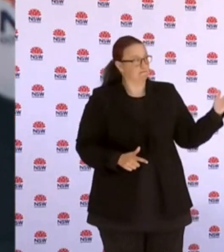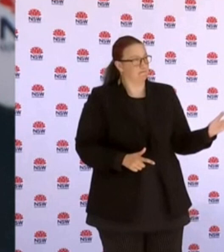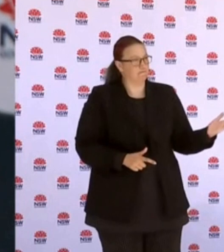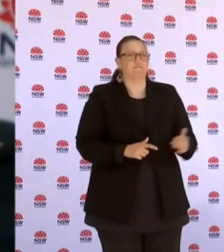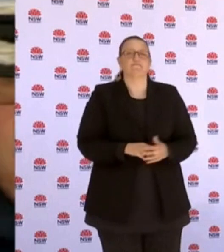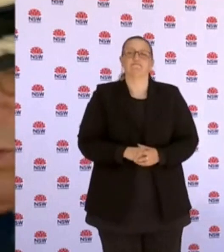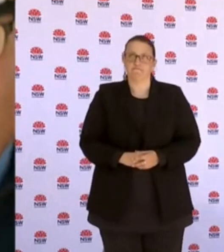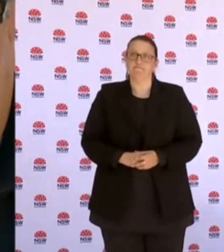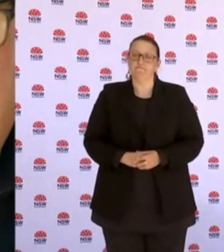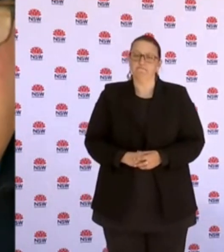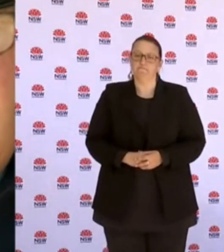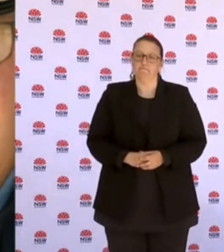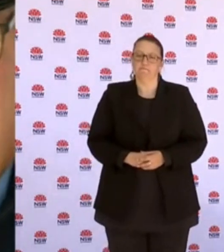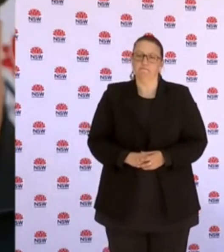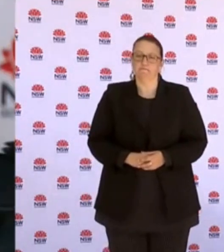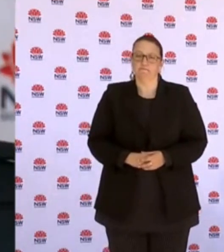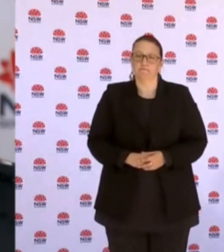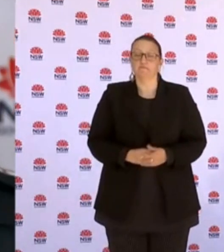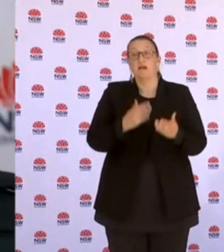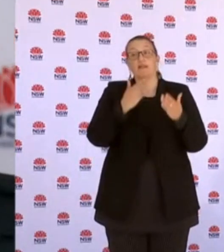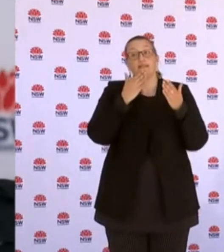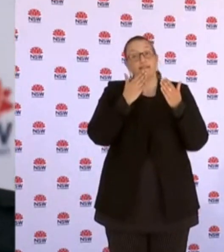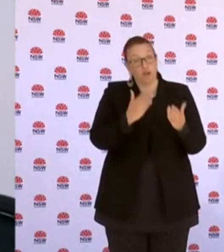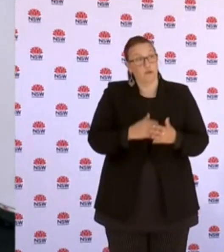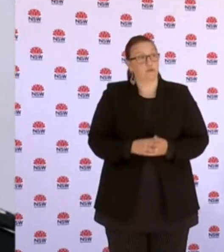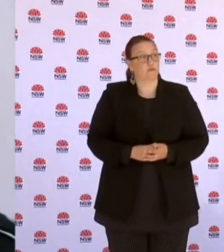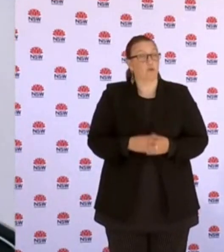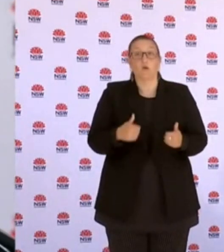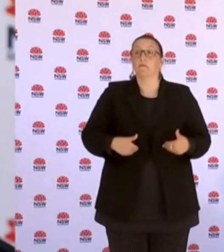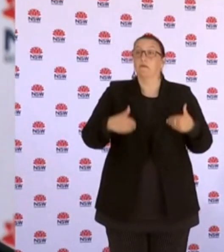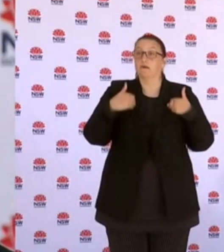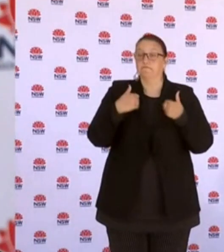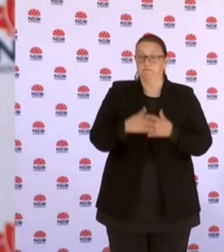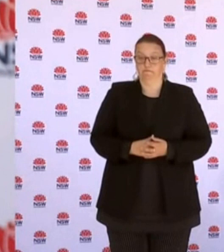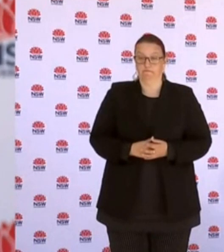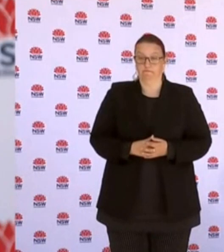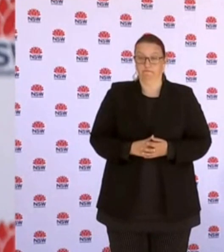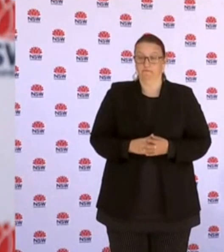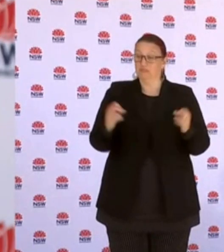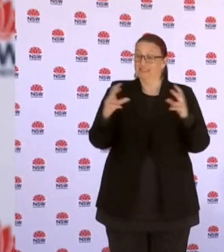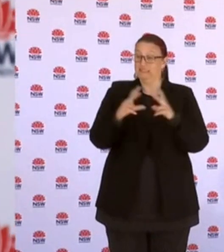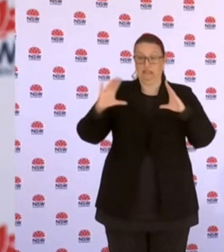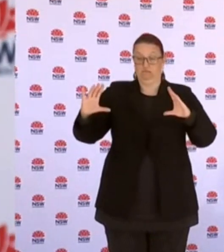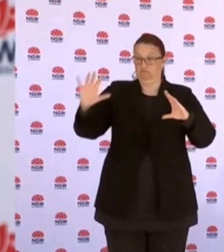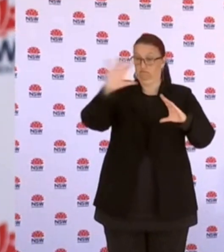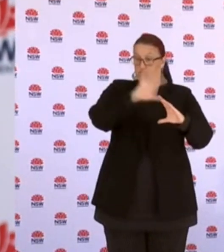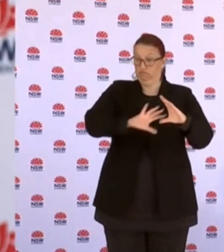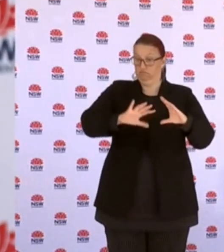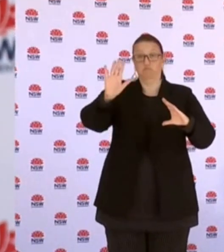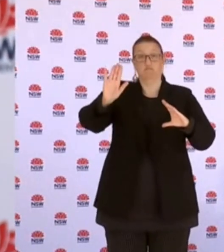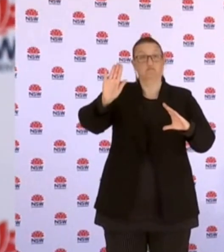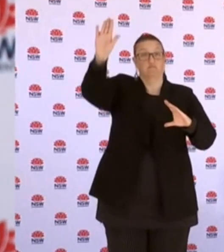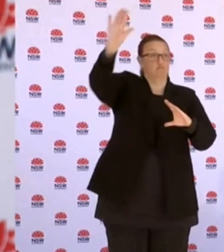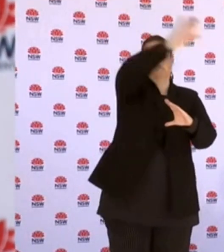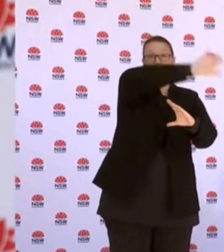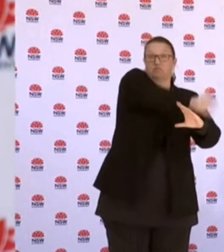Thank you, Premier. Good morning. In response to your question, North, South and Western Region have an operation in place with